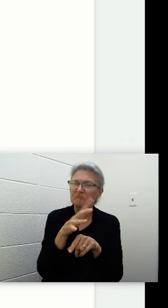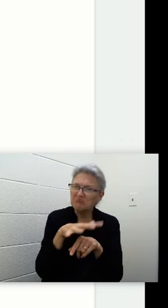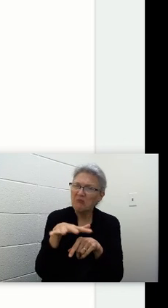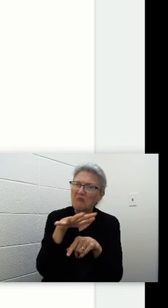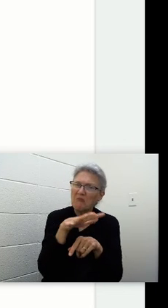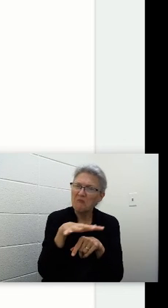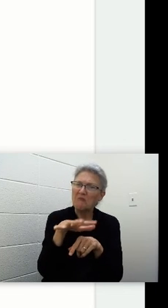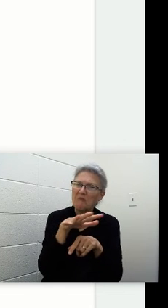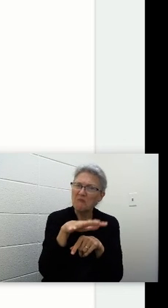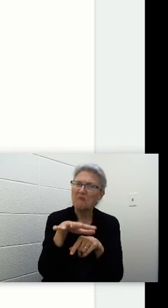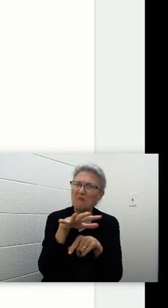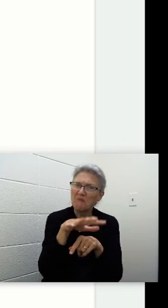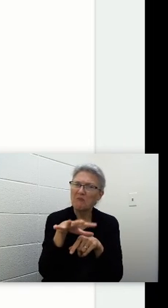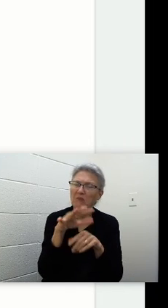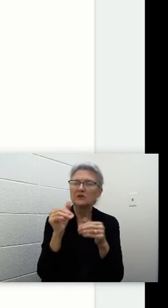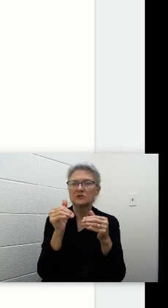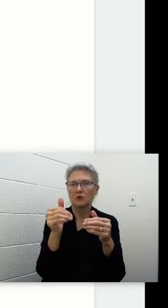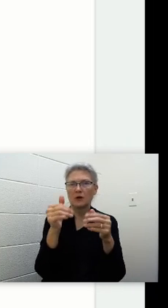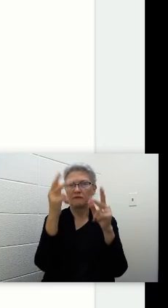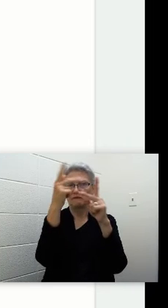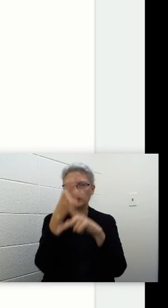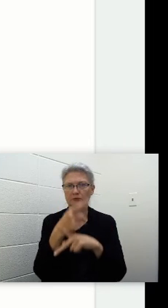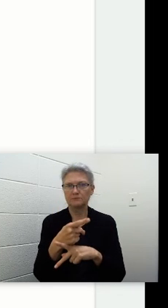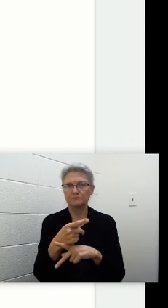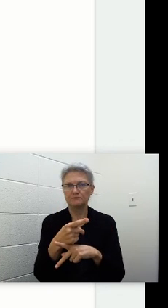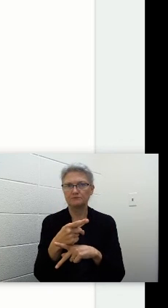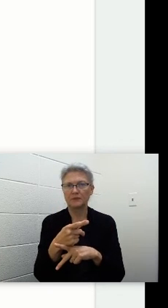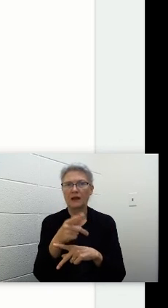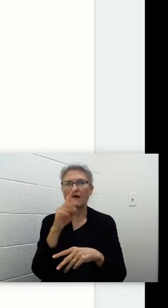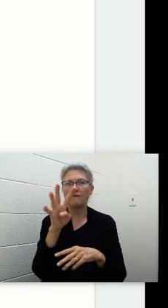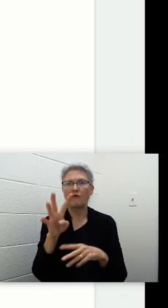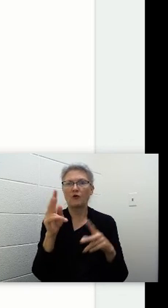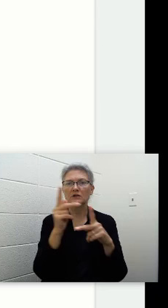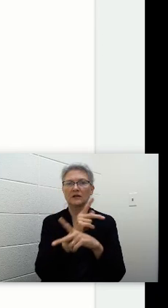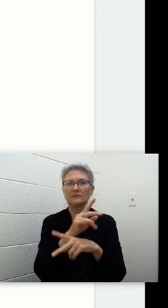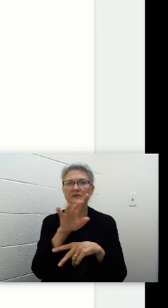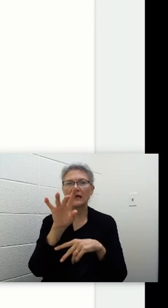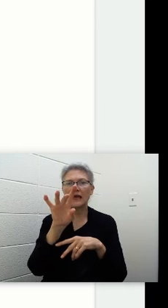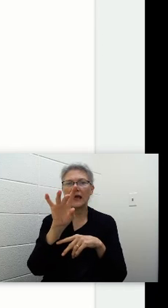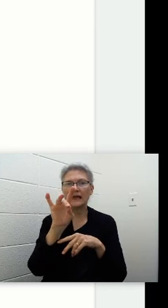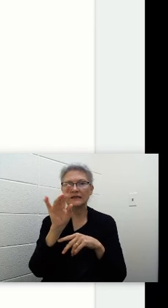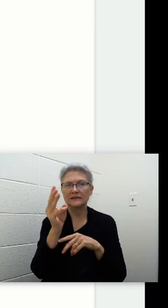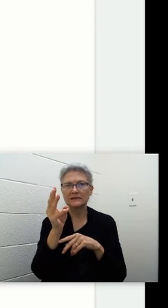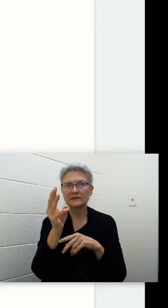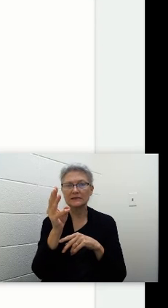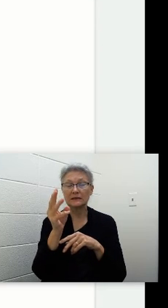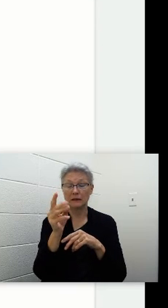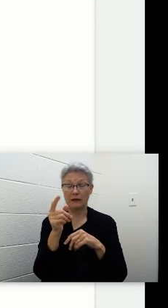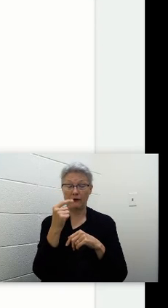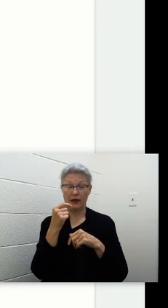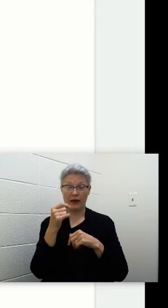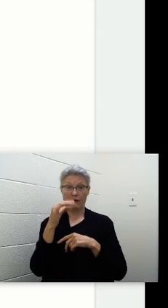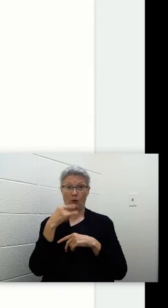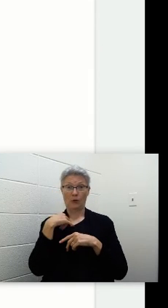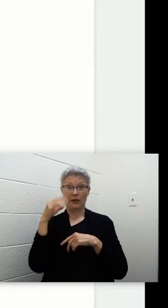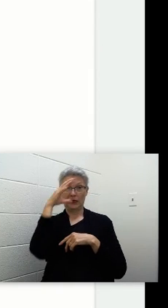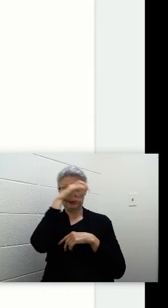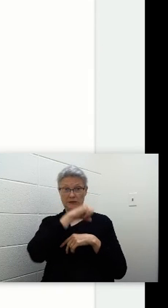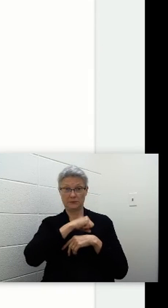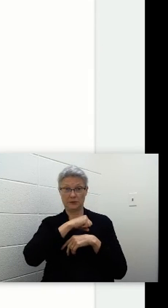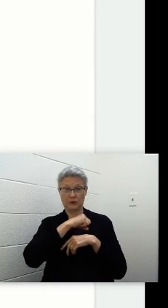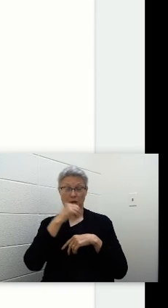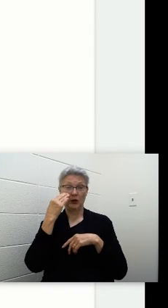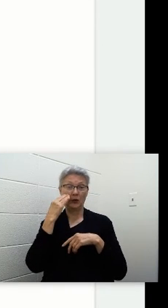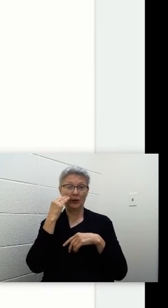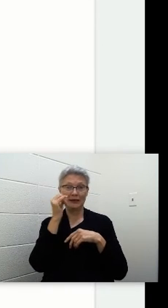let's go ahead and let's find out. 4 times 86. If I'm going to estimate, we know